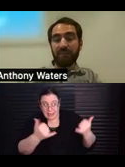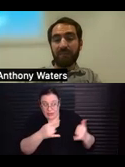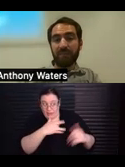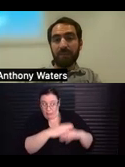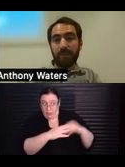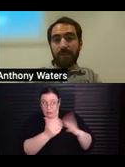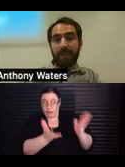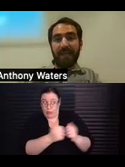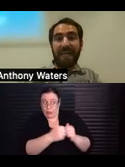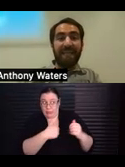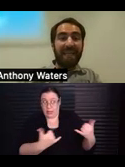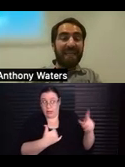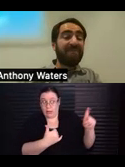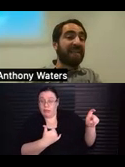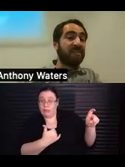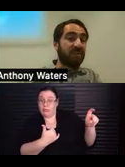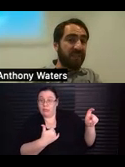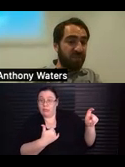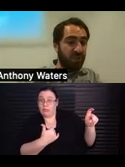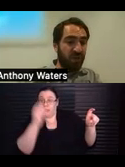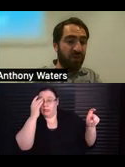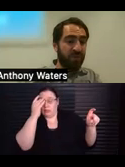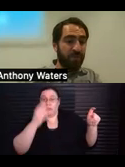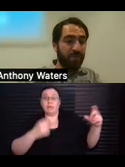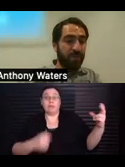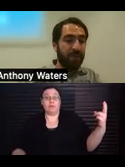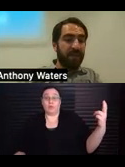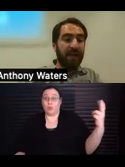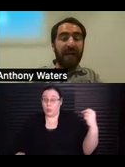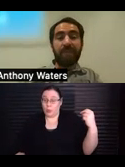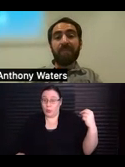now? Yeah. And if the answer is no,